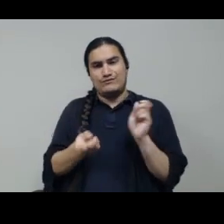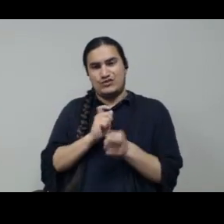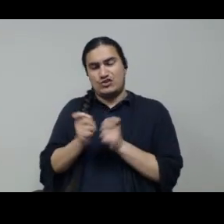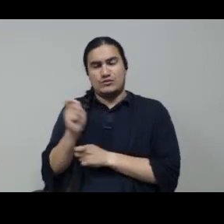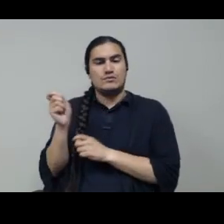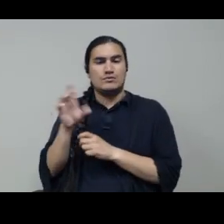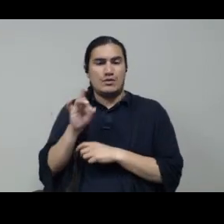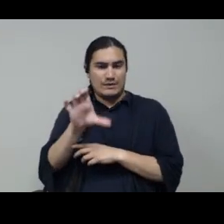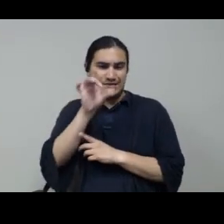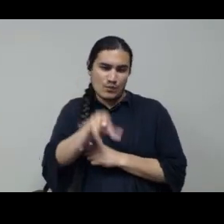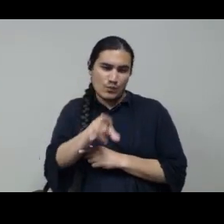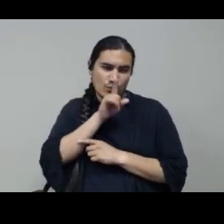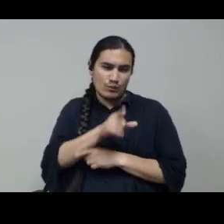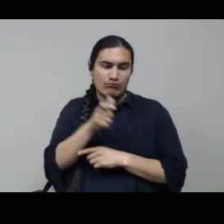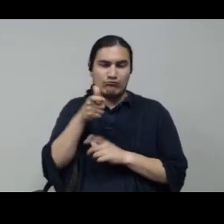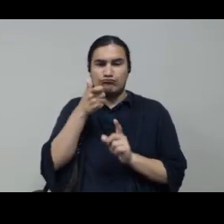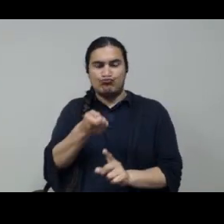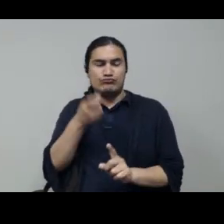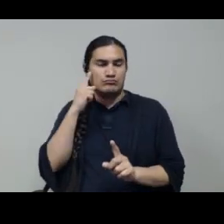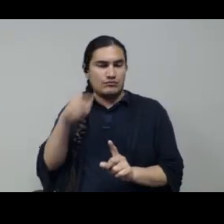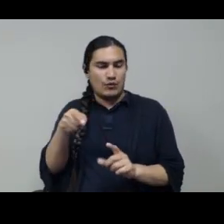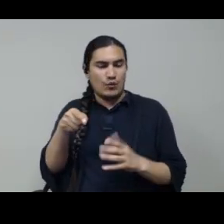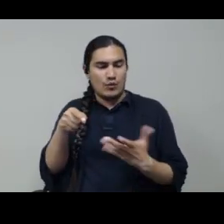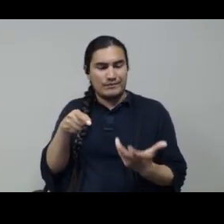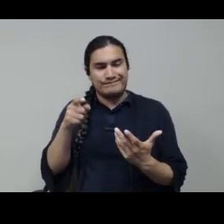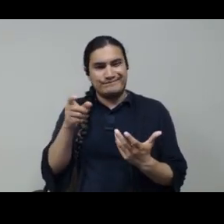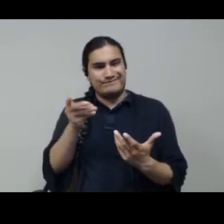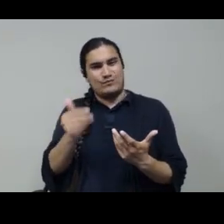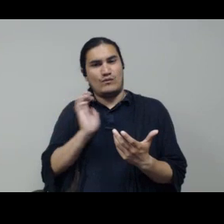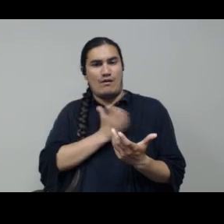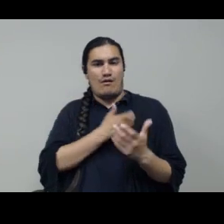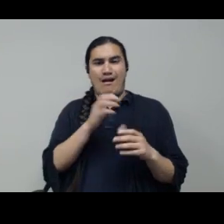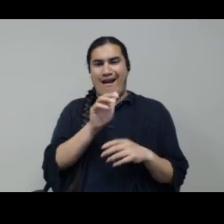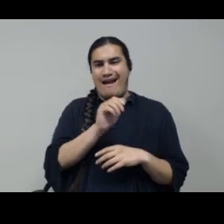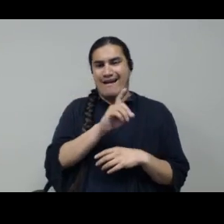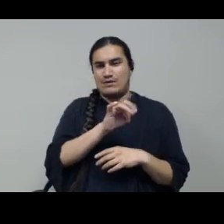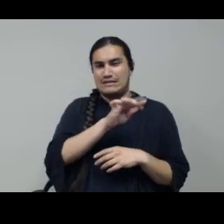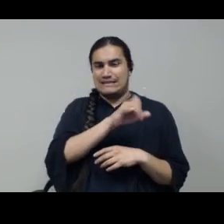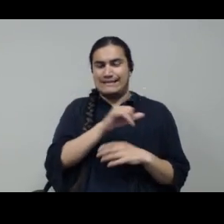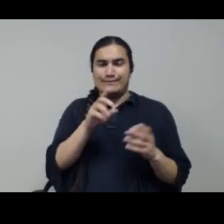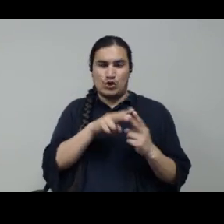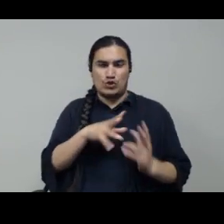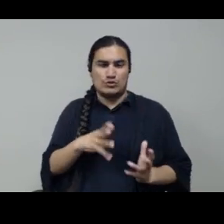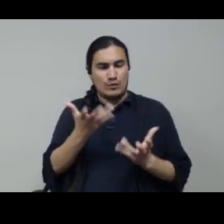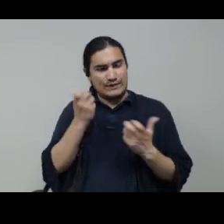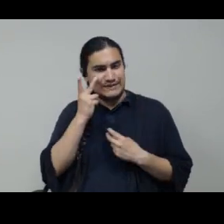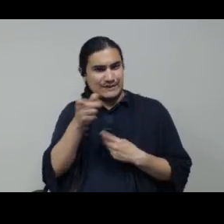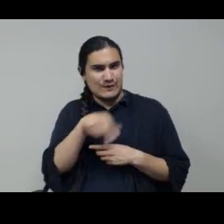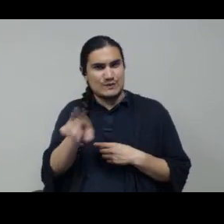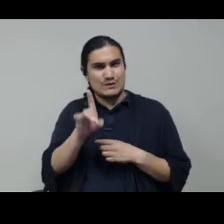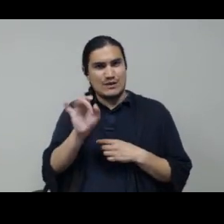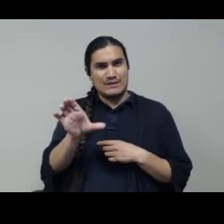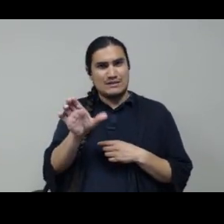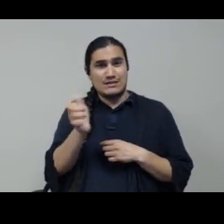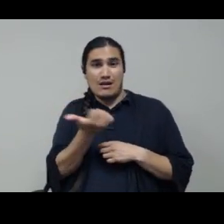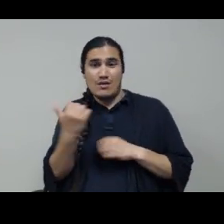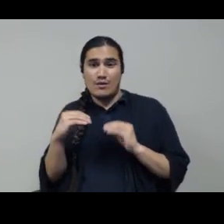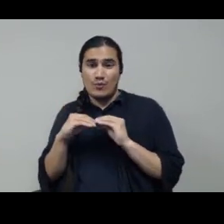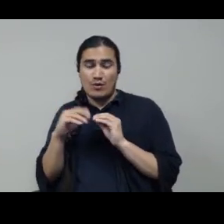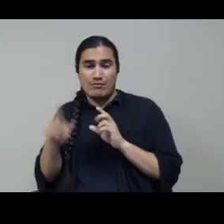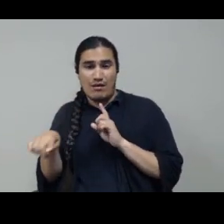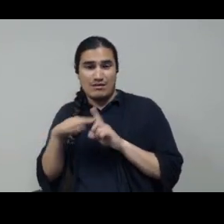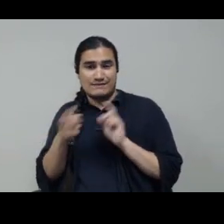an interest, which some of our advocacy partners were interested in seeing those documents. There's a lot of other positive